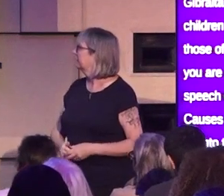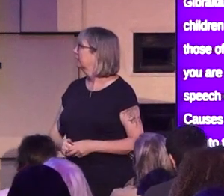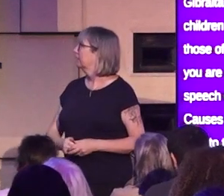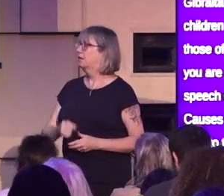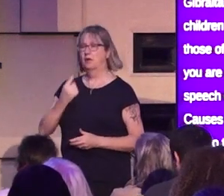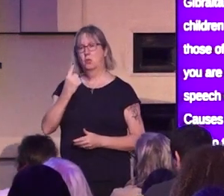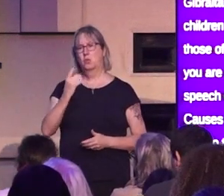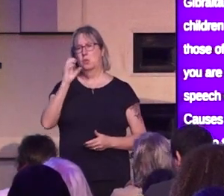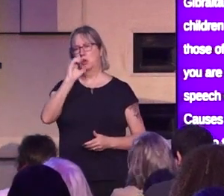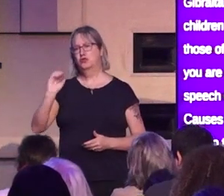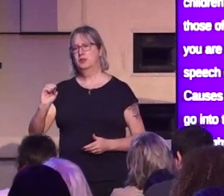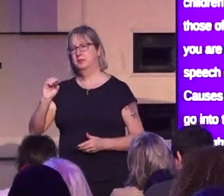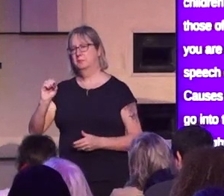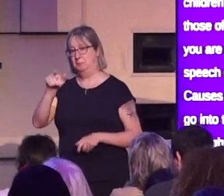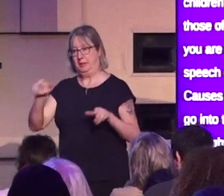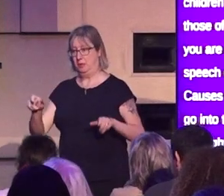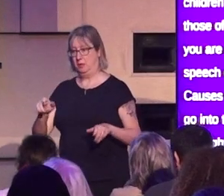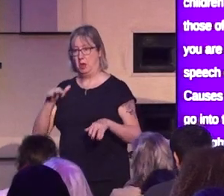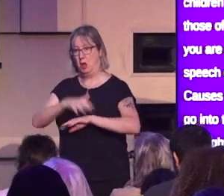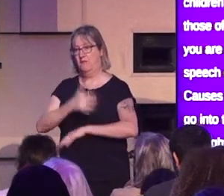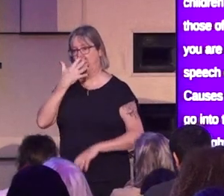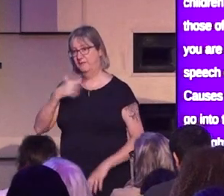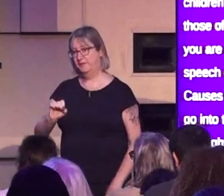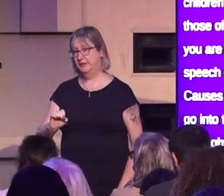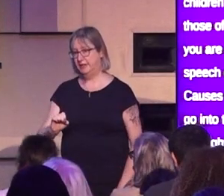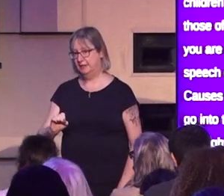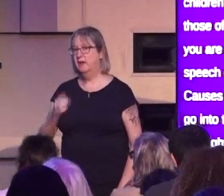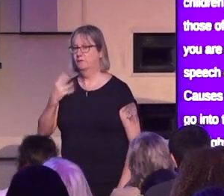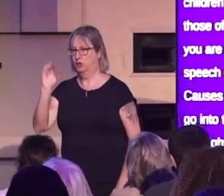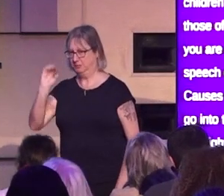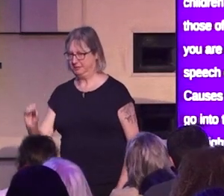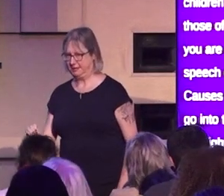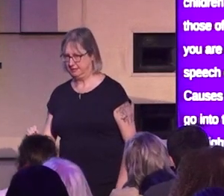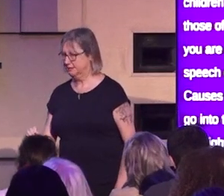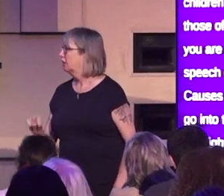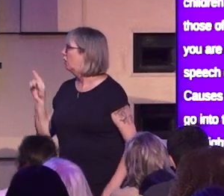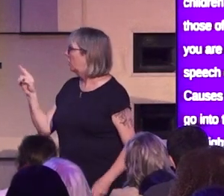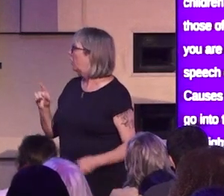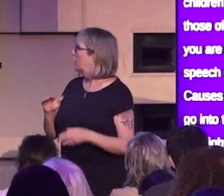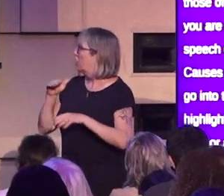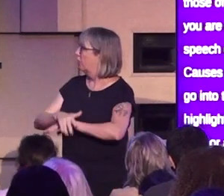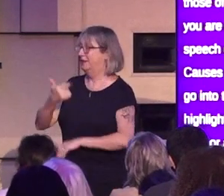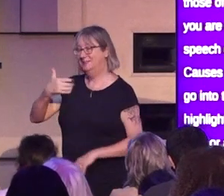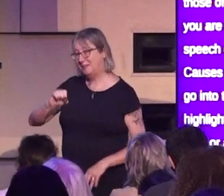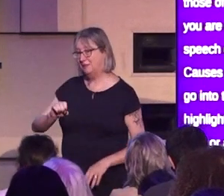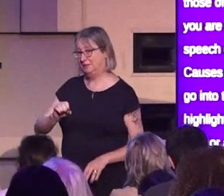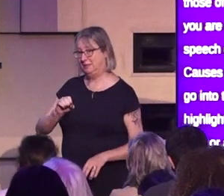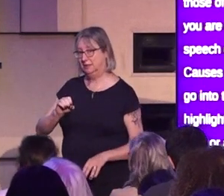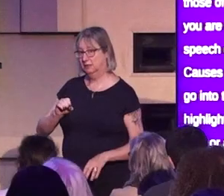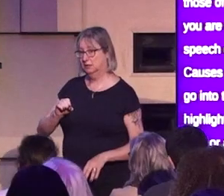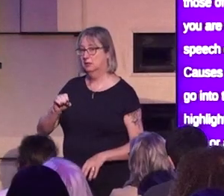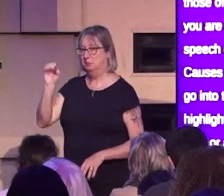people over the age of 50 with a hearing loss and 70% of people over the age of 70. This has